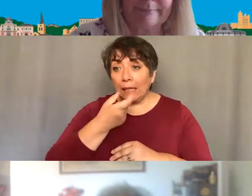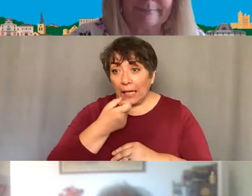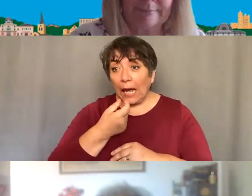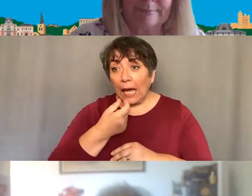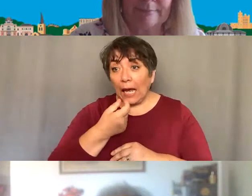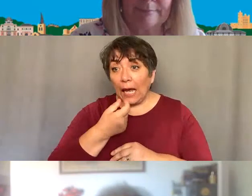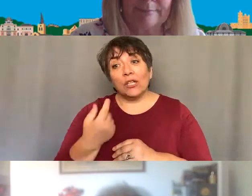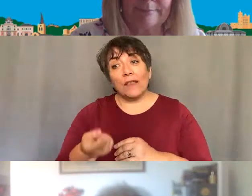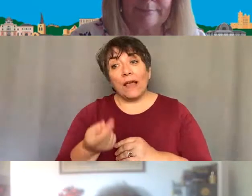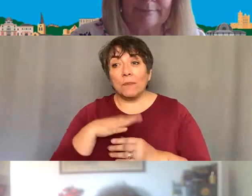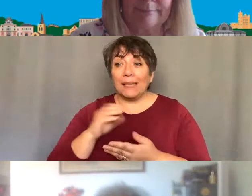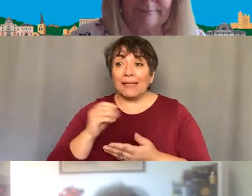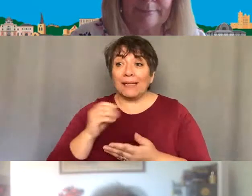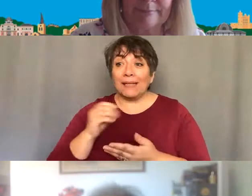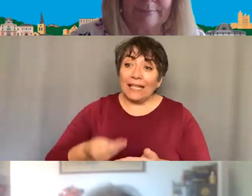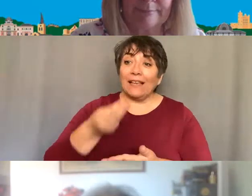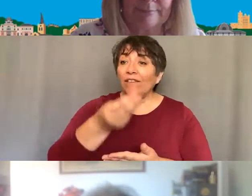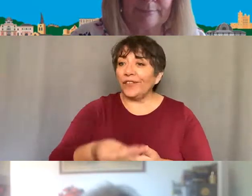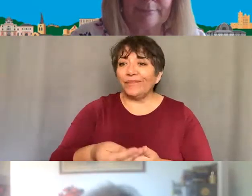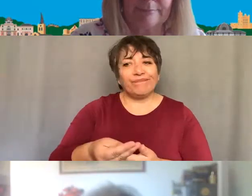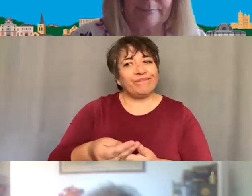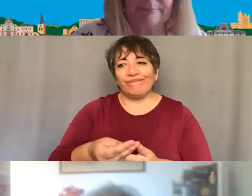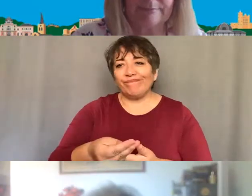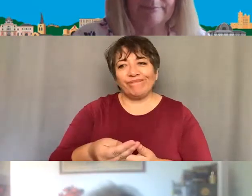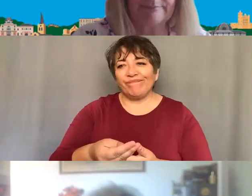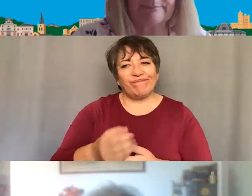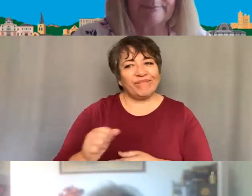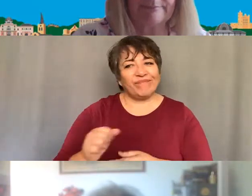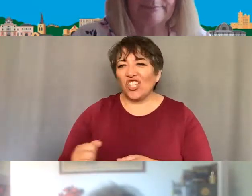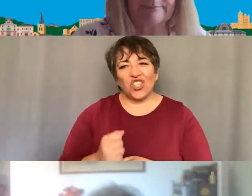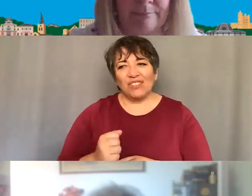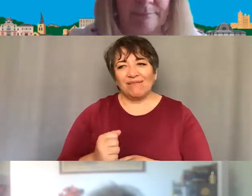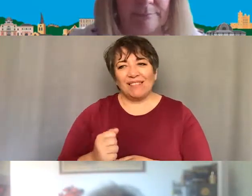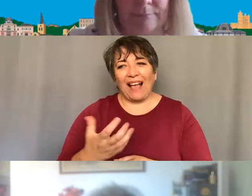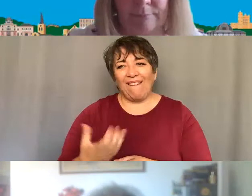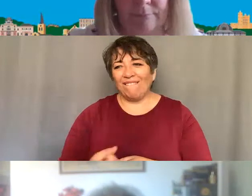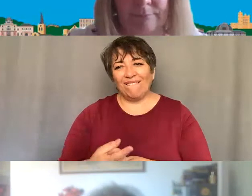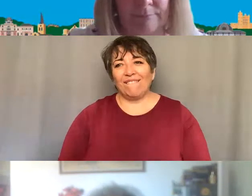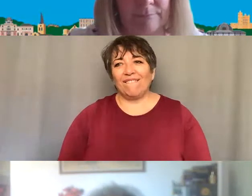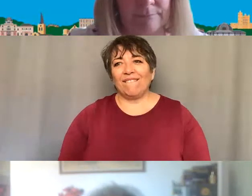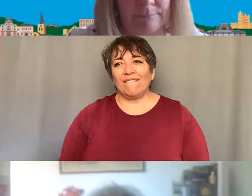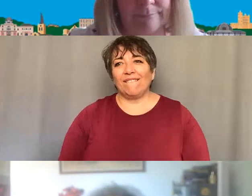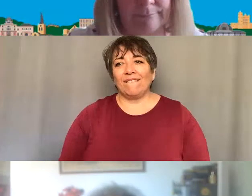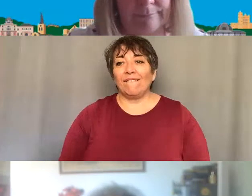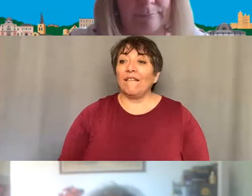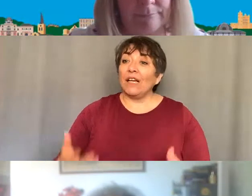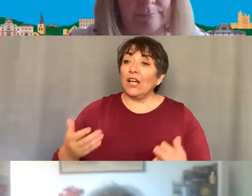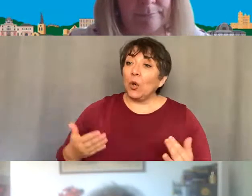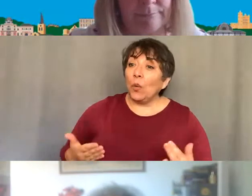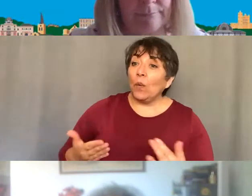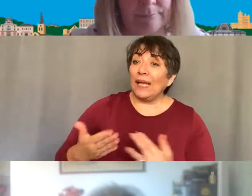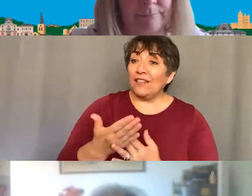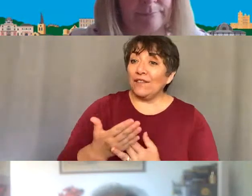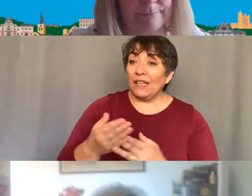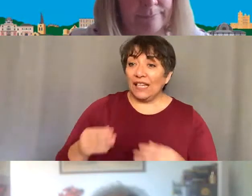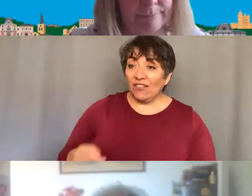that shouldn't have been issued, essentially, in very simplistic terms. So in terms of how we intervene by a call